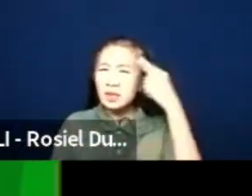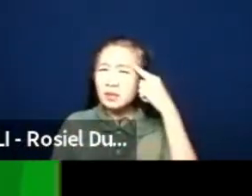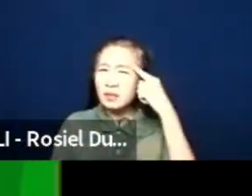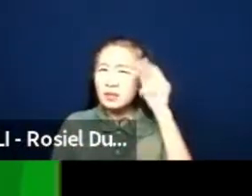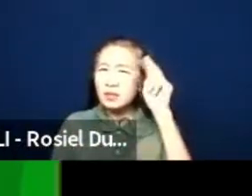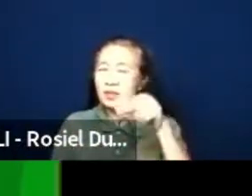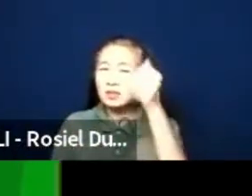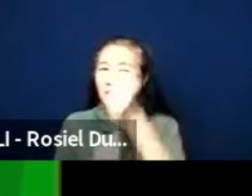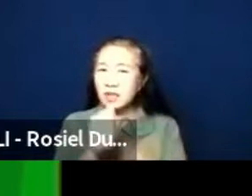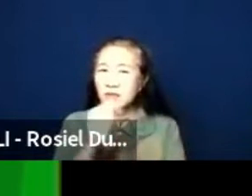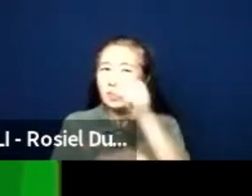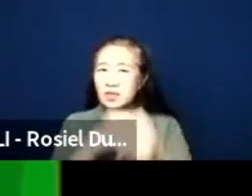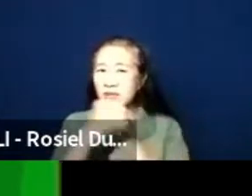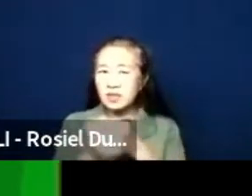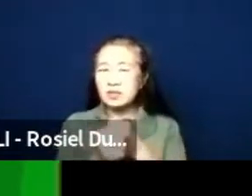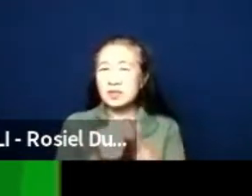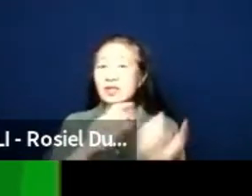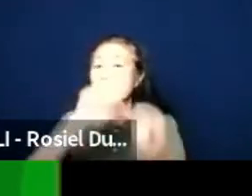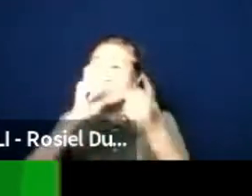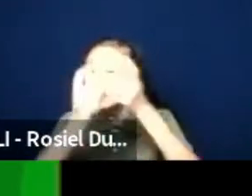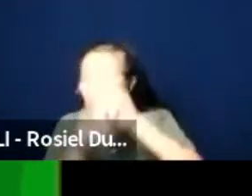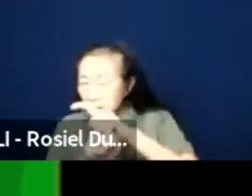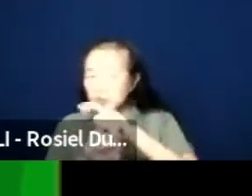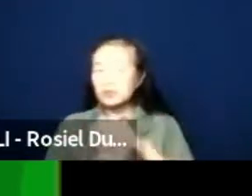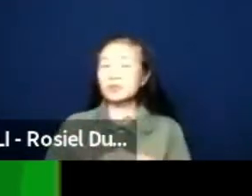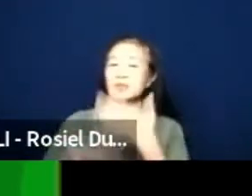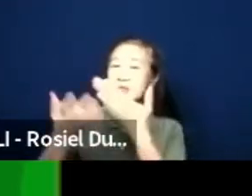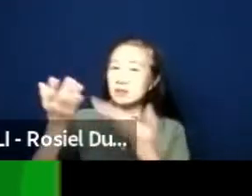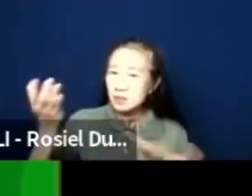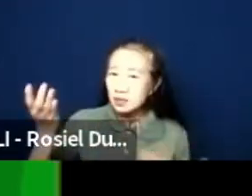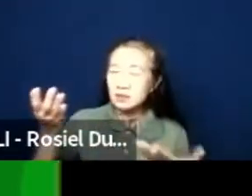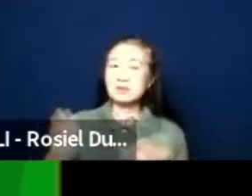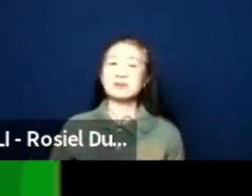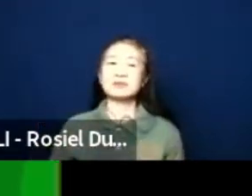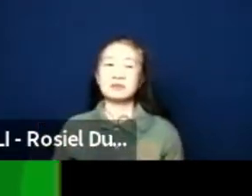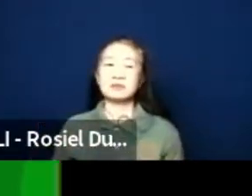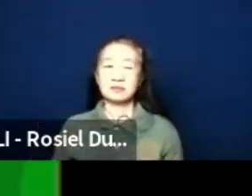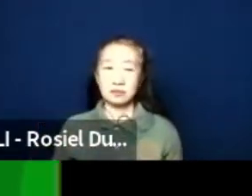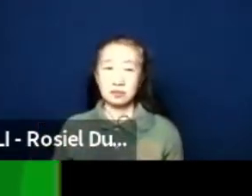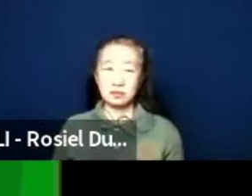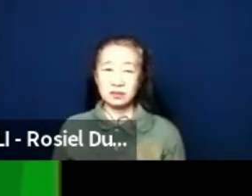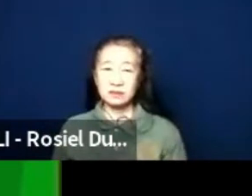every year and update your kits as your family needs change.